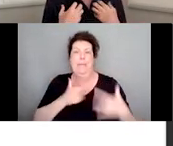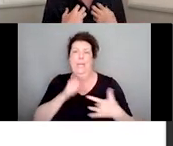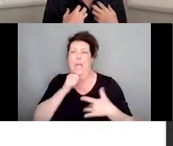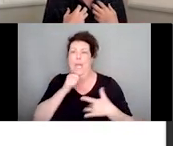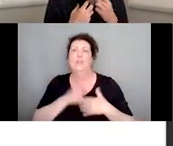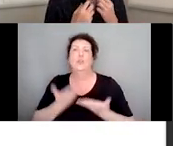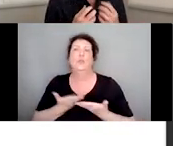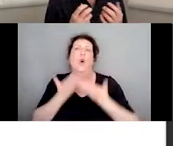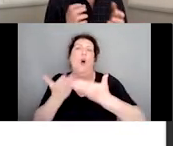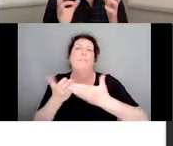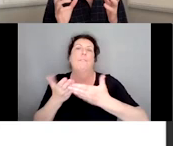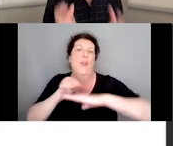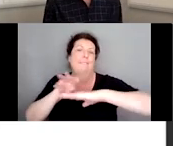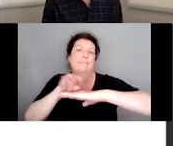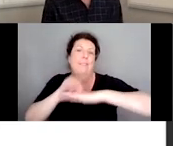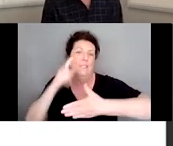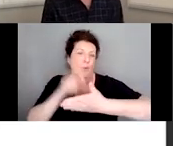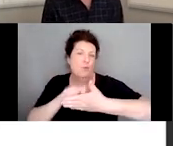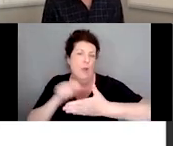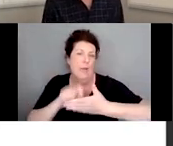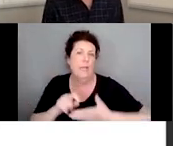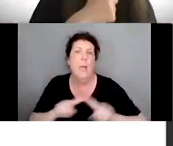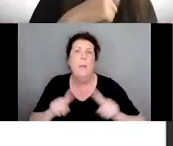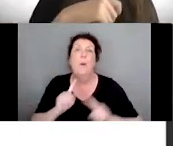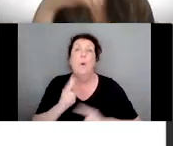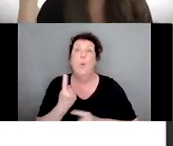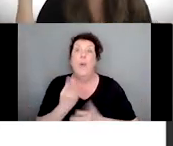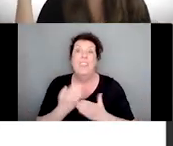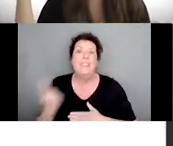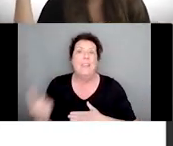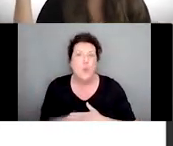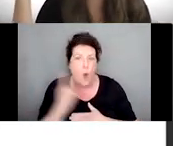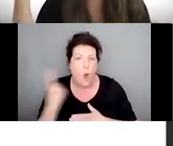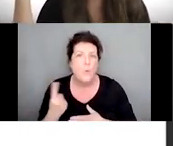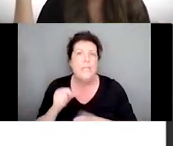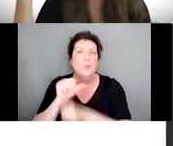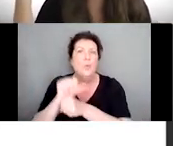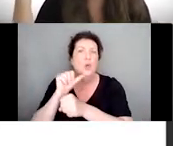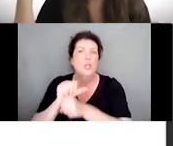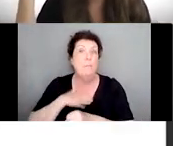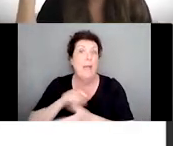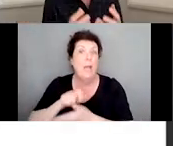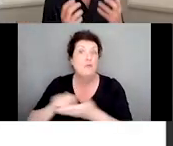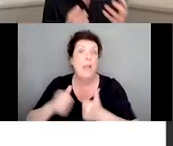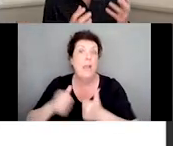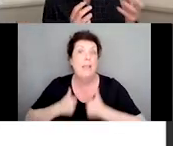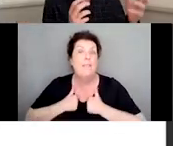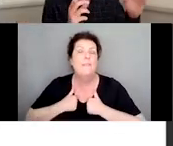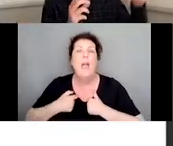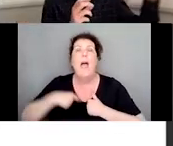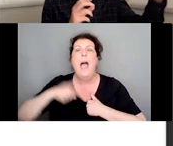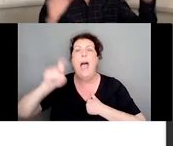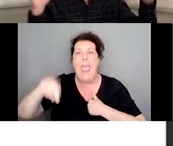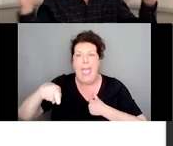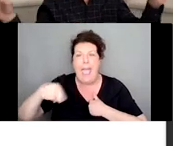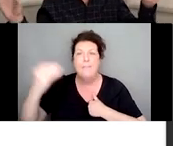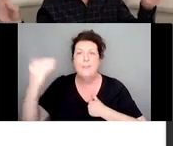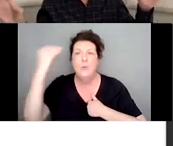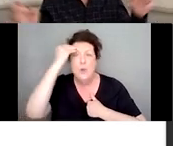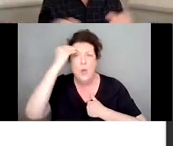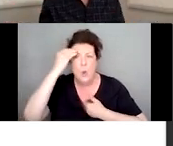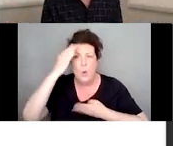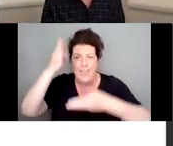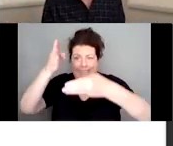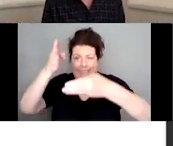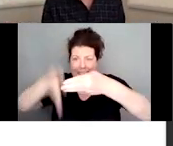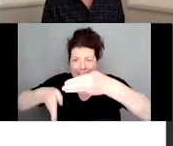worked in my writing life is like, I have to know the ending. I just have to know the end. If I know the ending, then I feel like I can get